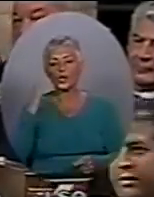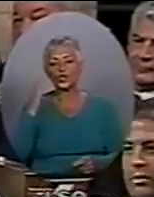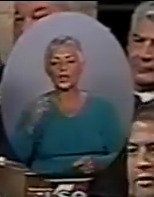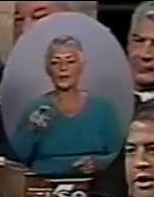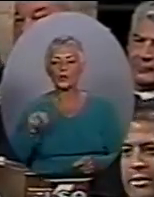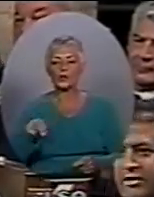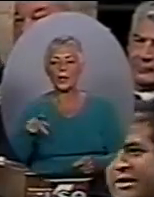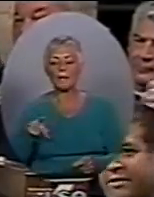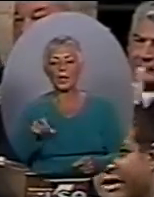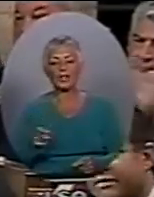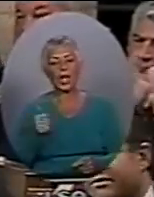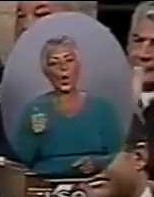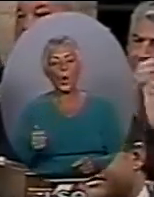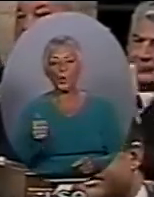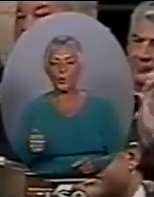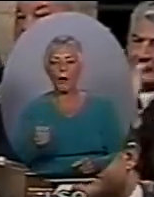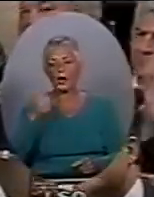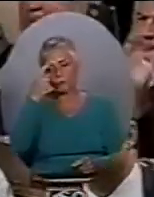Commons to be accountable.